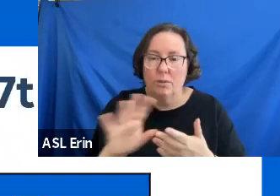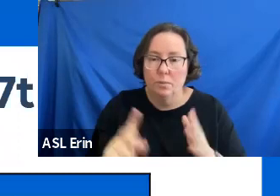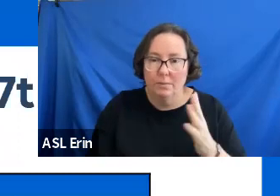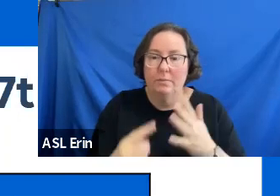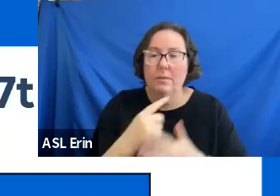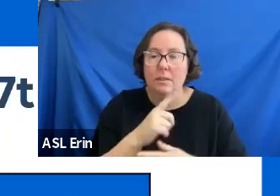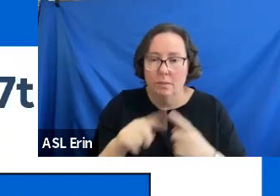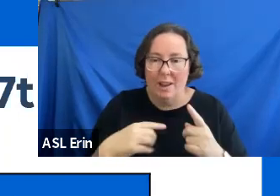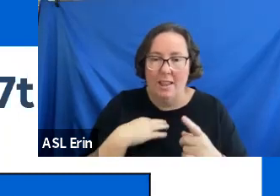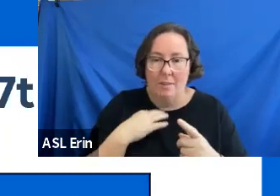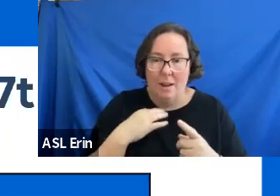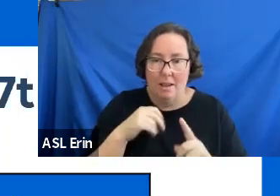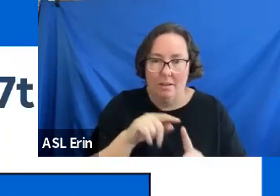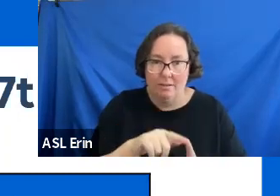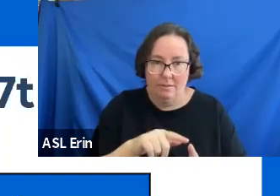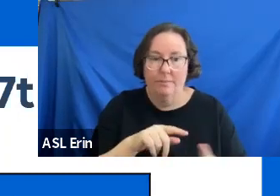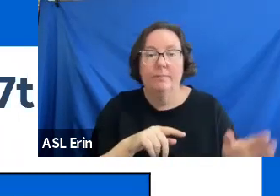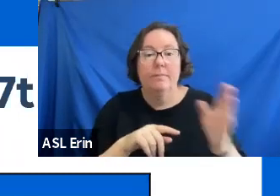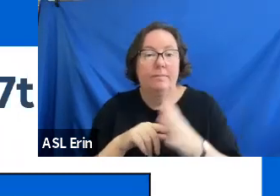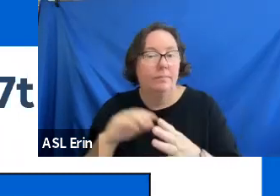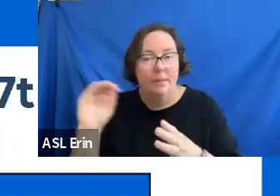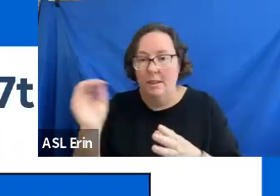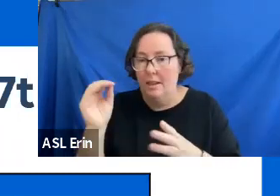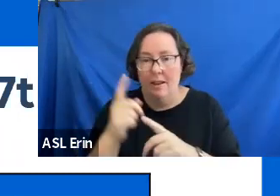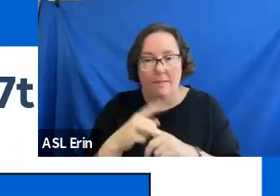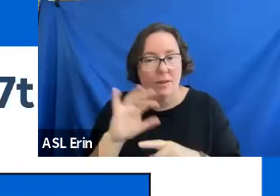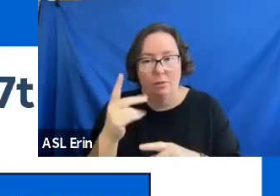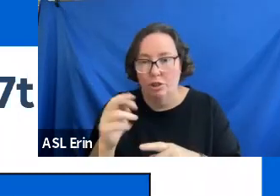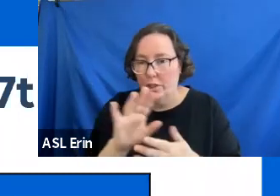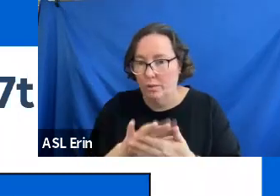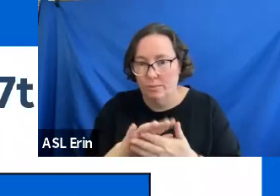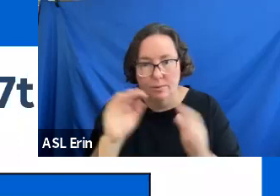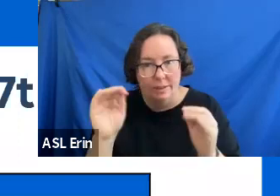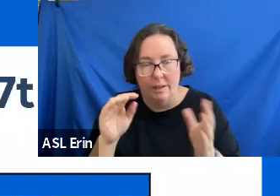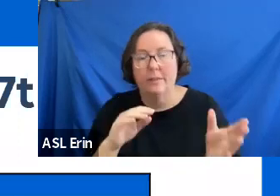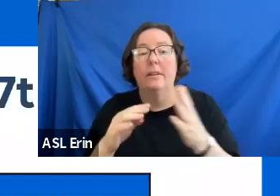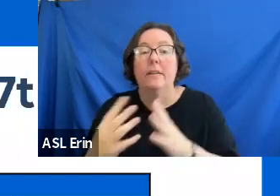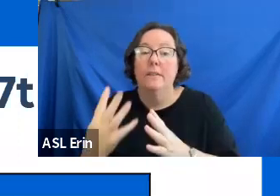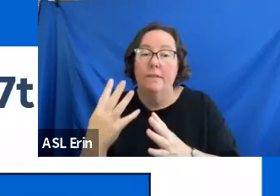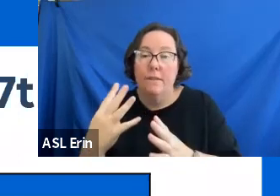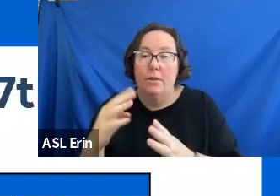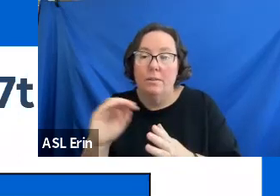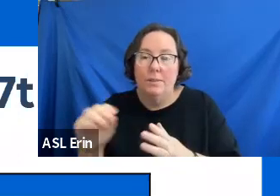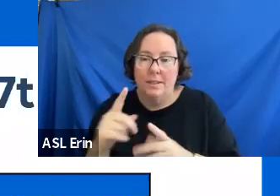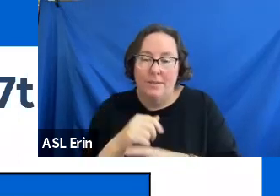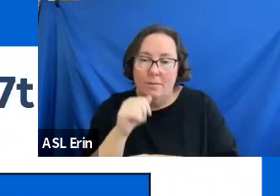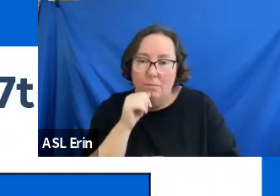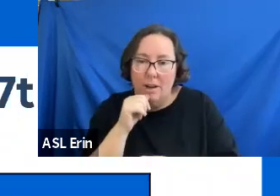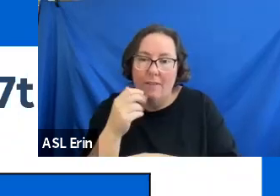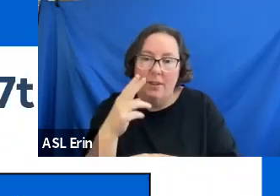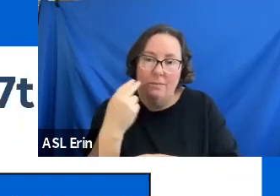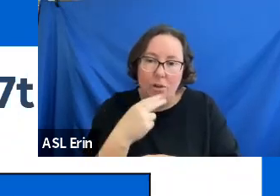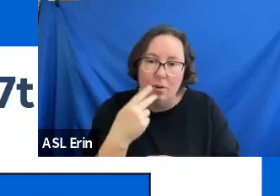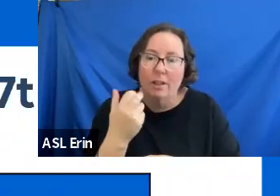time of application. None were coming from charter, and then 4% were coming from either private parochial